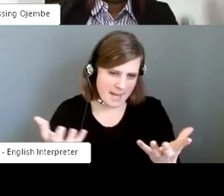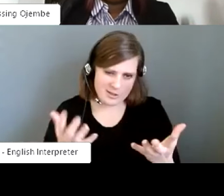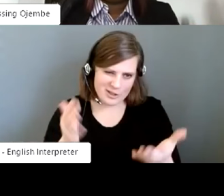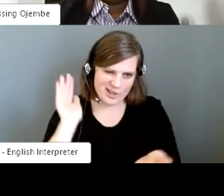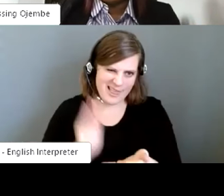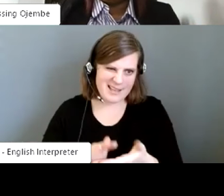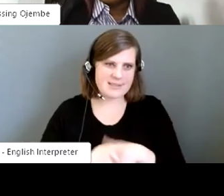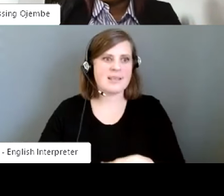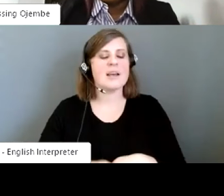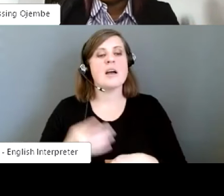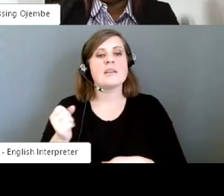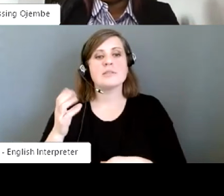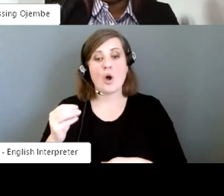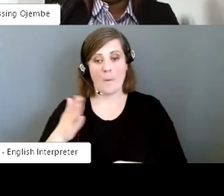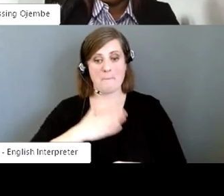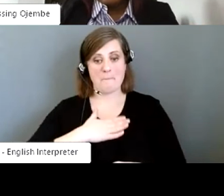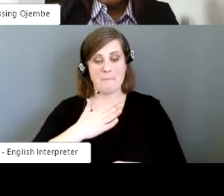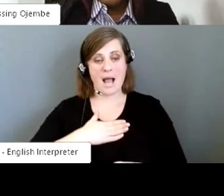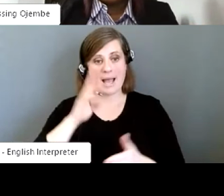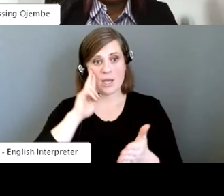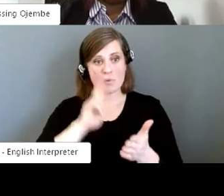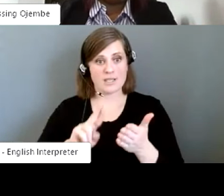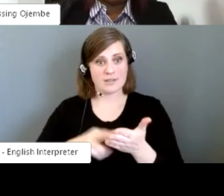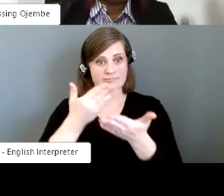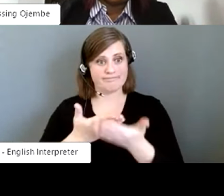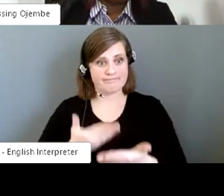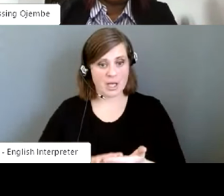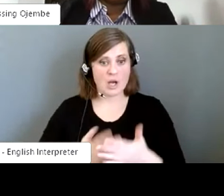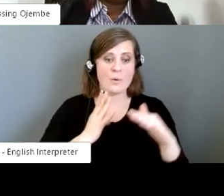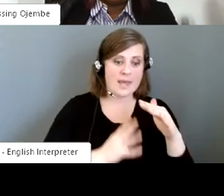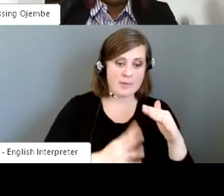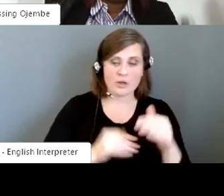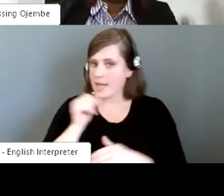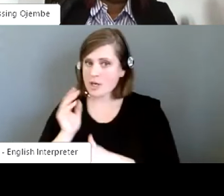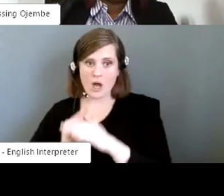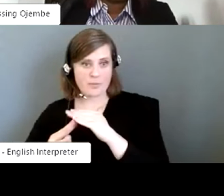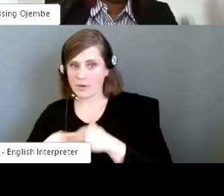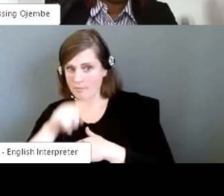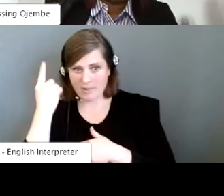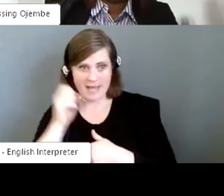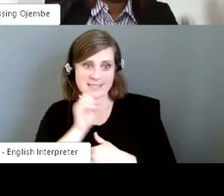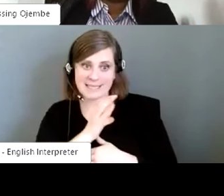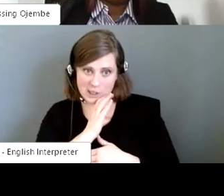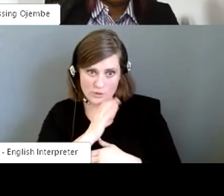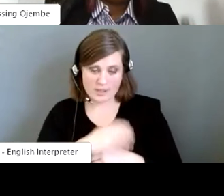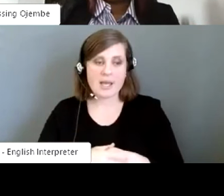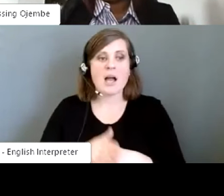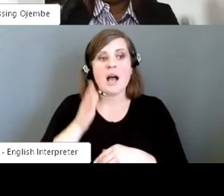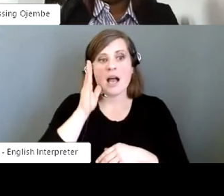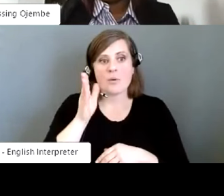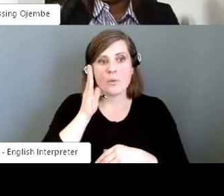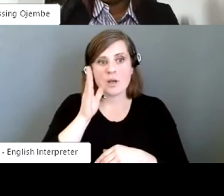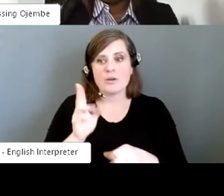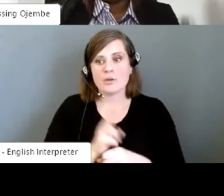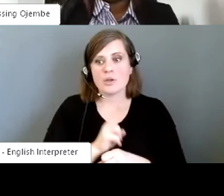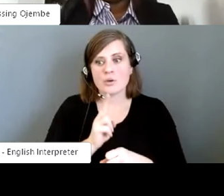current evidence from my research with immigrants and non-immigrant Black seniors, and I will more likely use BOAS. So if you